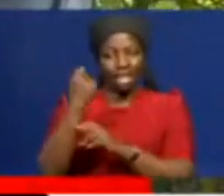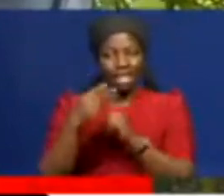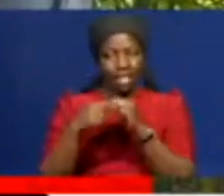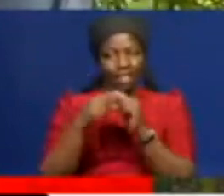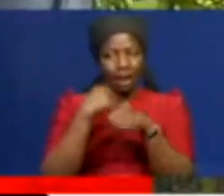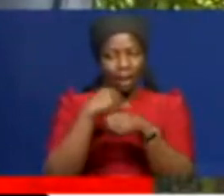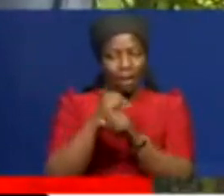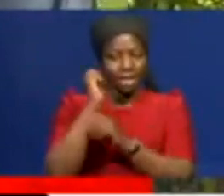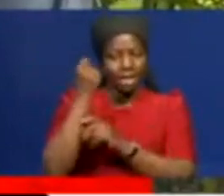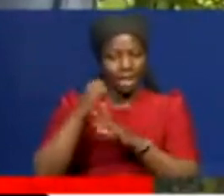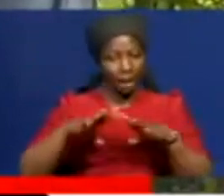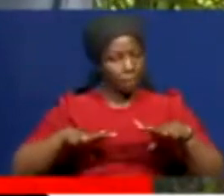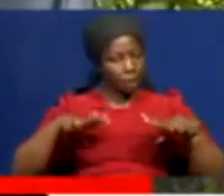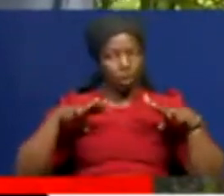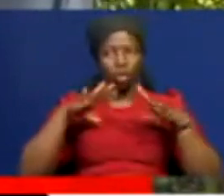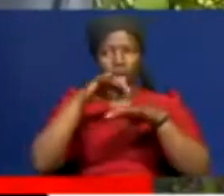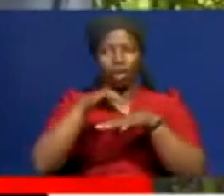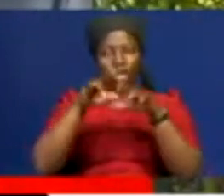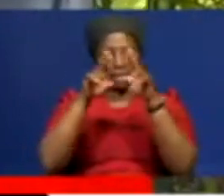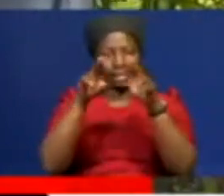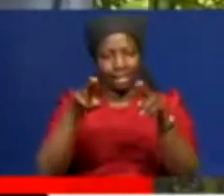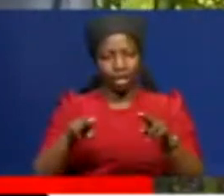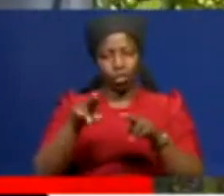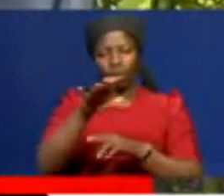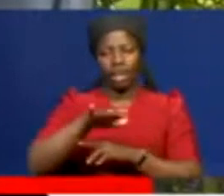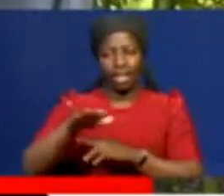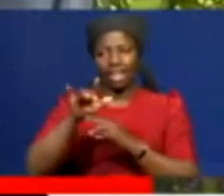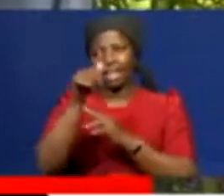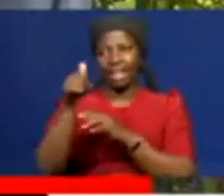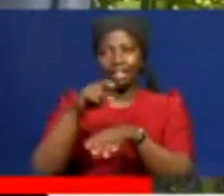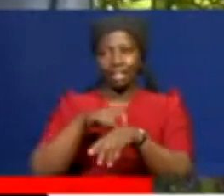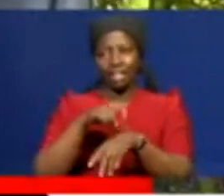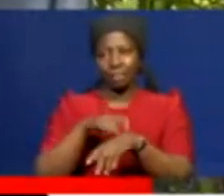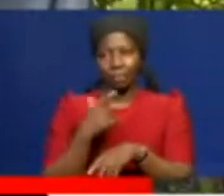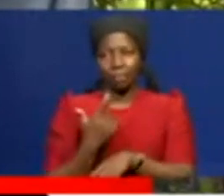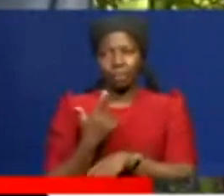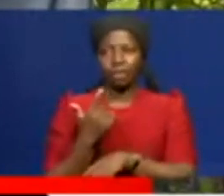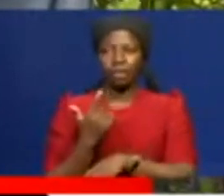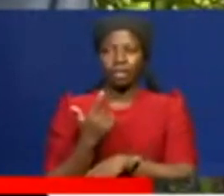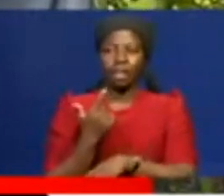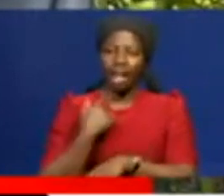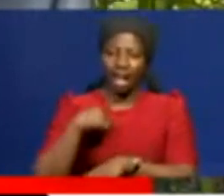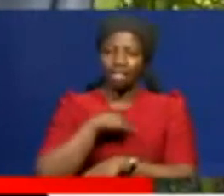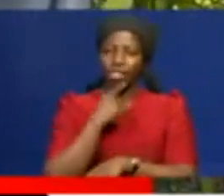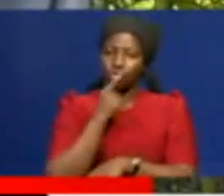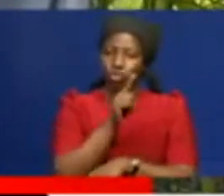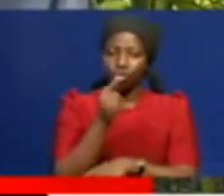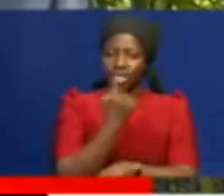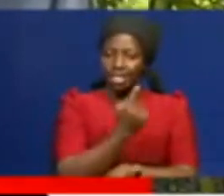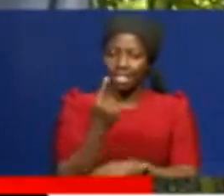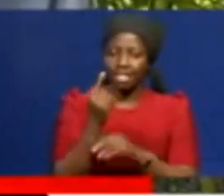Kenya proud on the international platform. And the other time, Daniel told you every sport begins